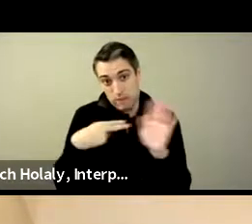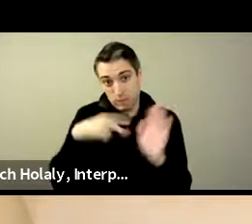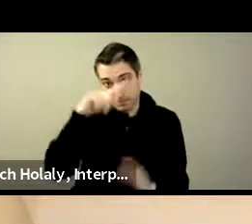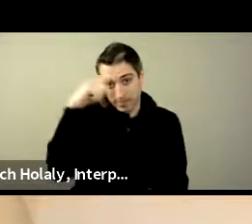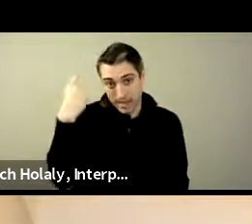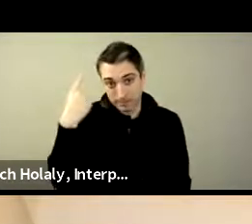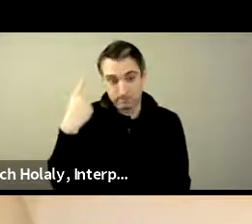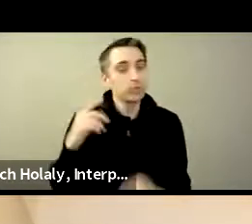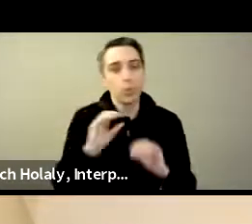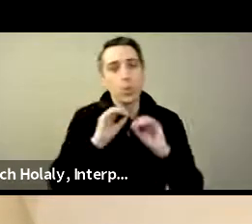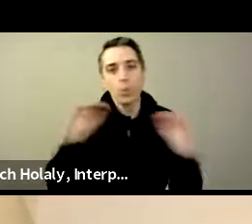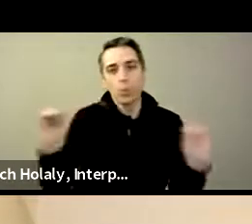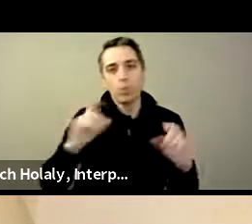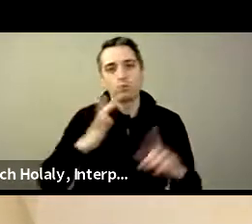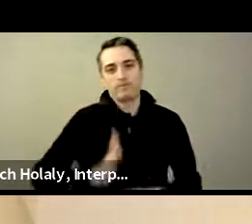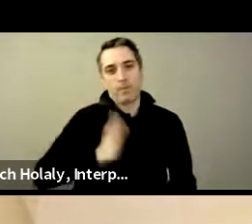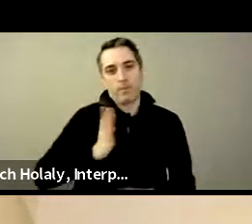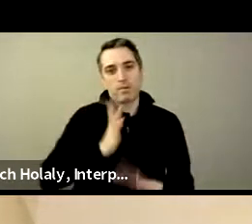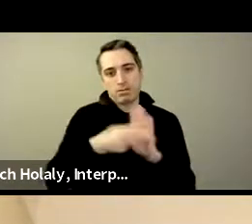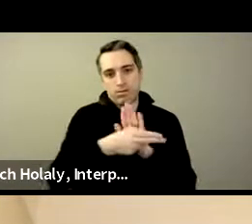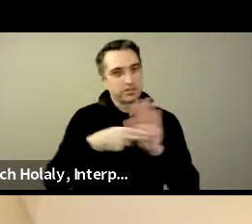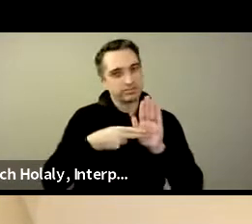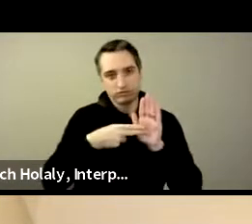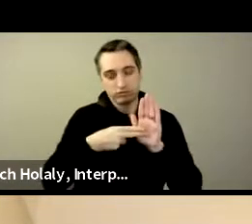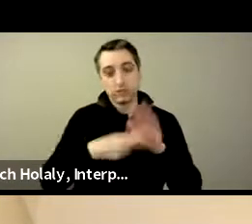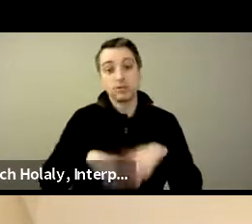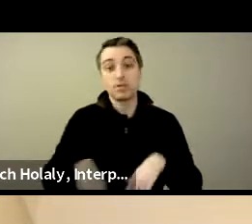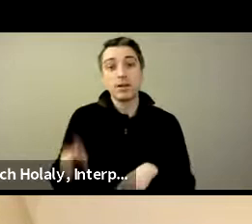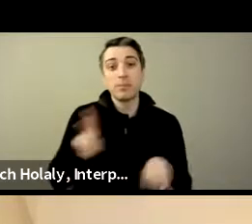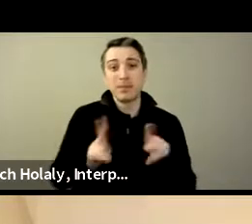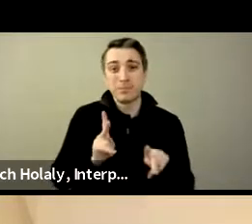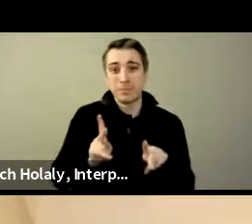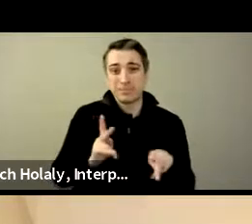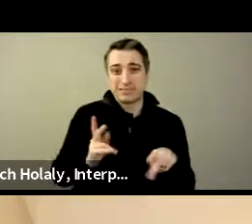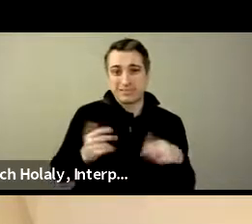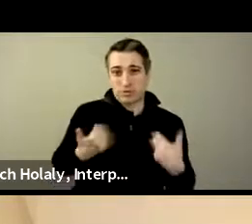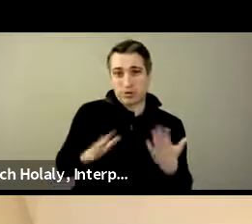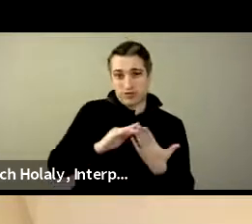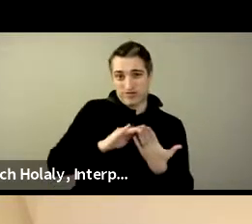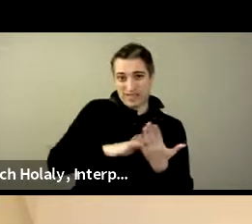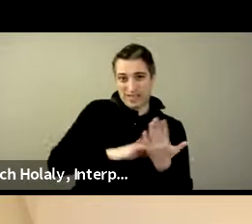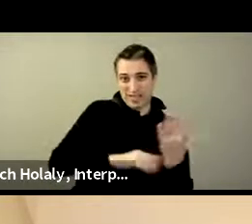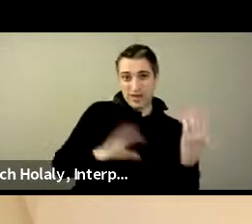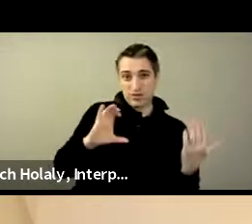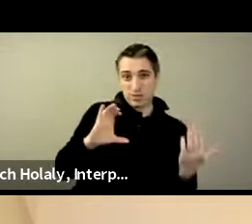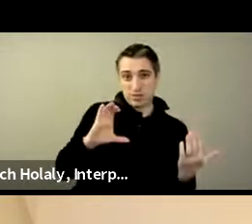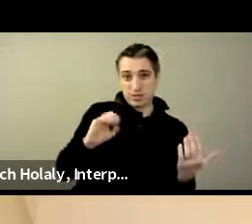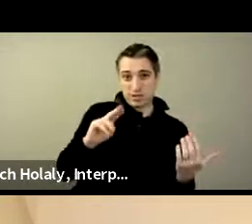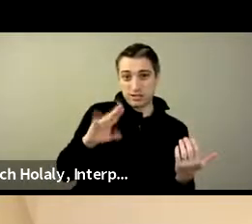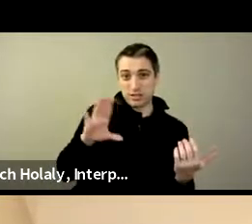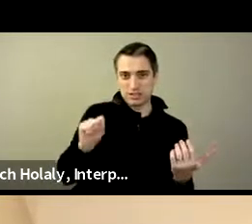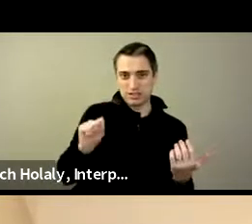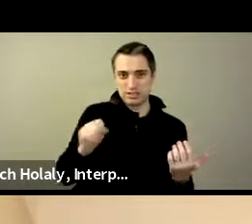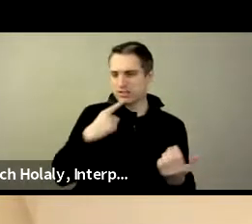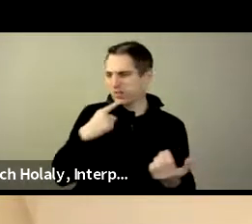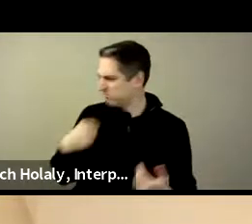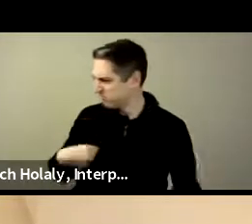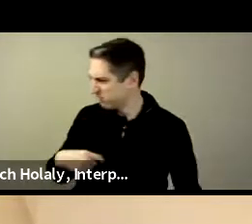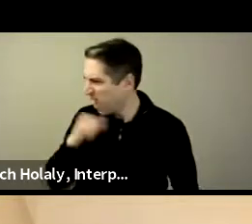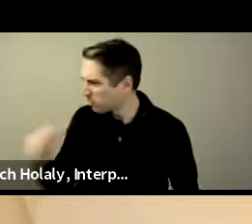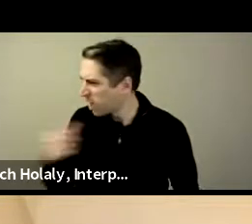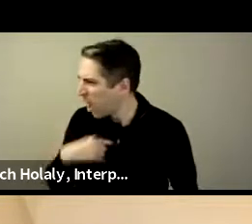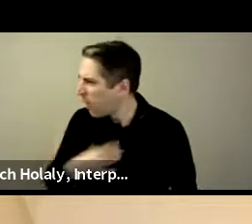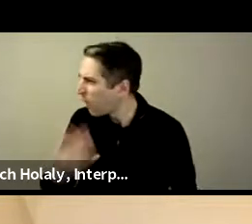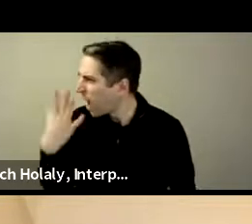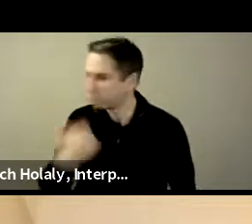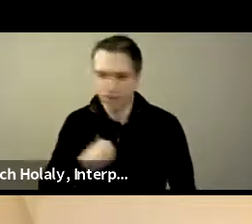no classifications. People were hesitant about filling out. I got so many emails, you know, I'm not white or I'm not Black,